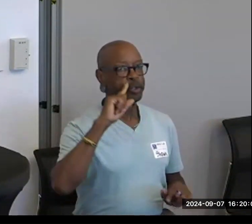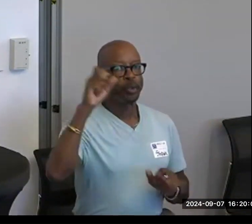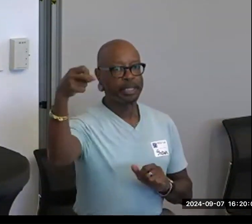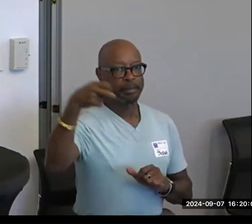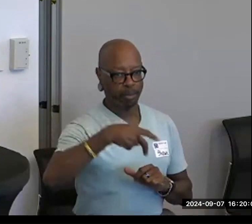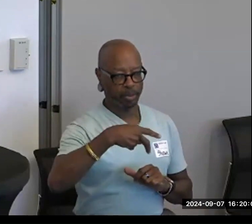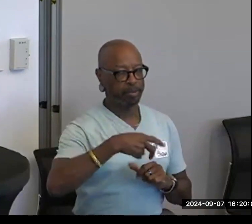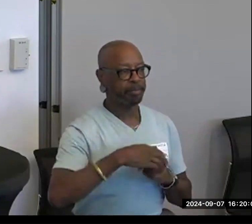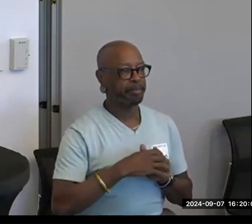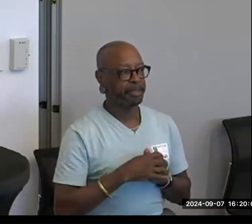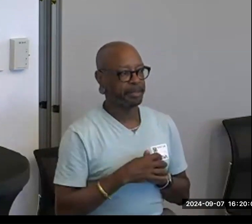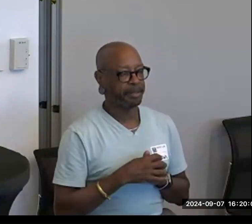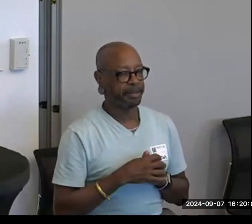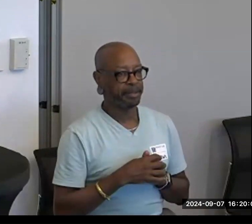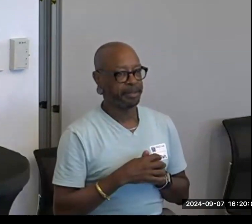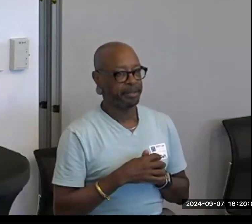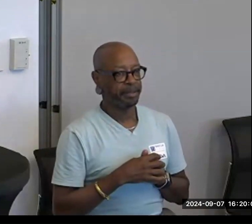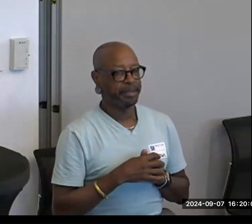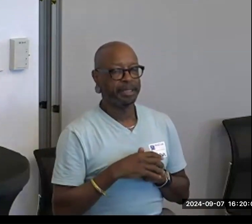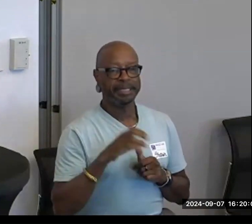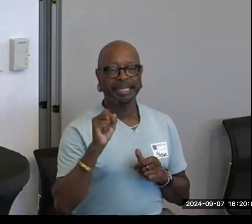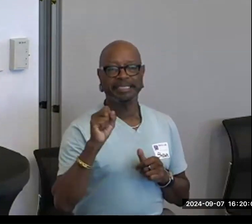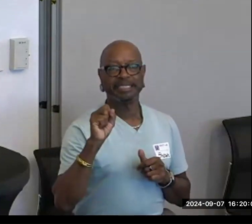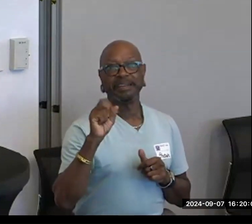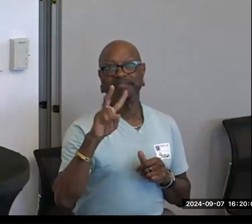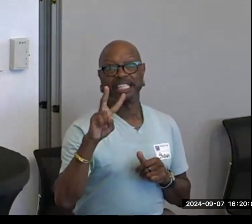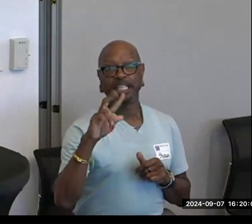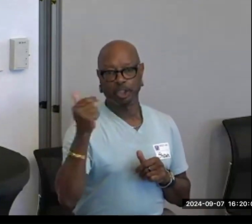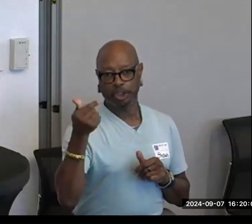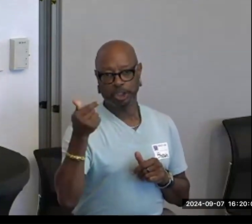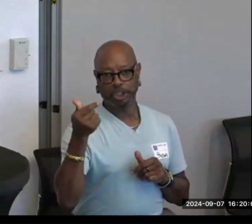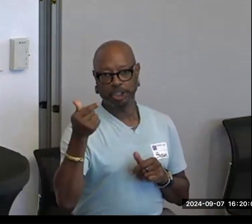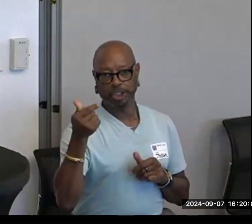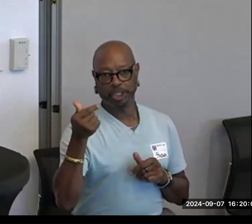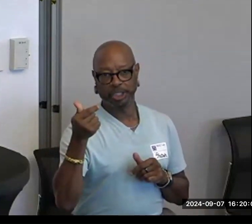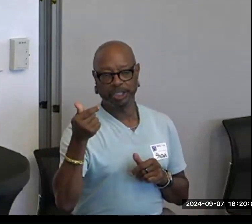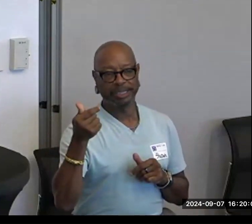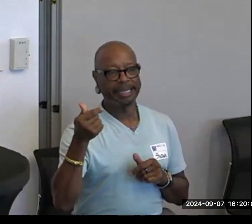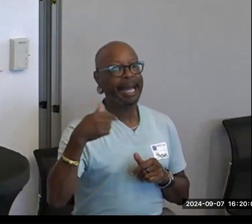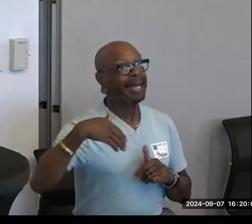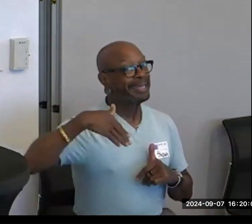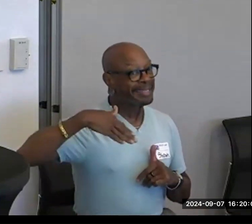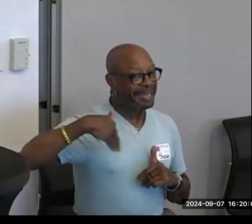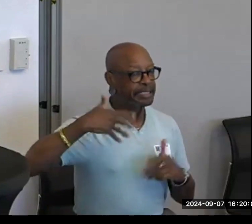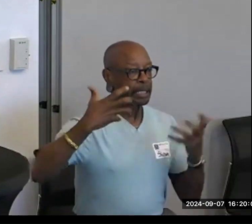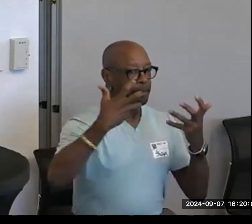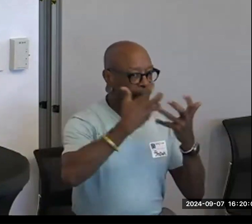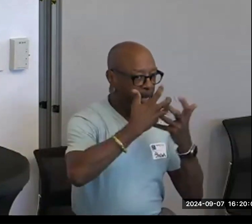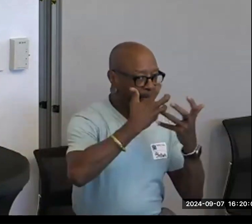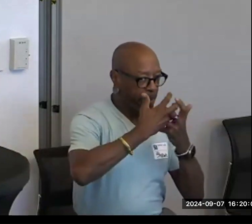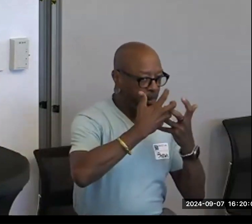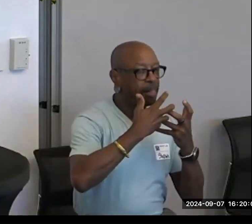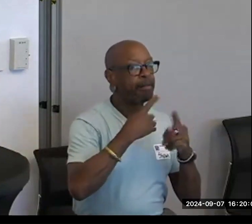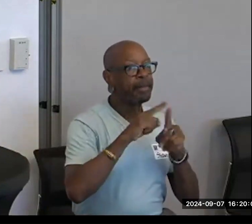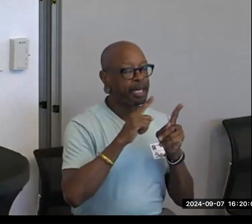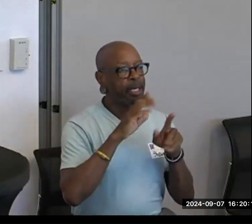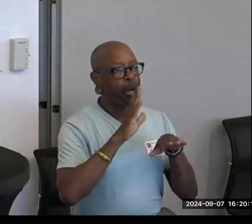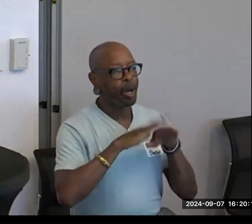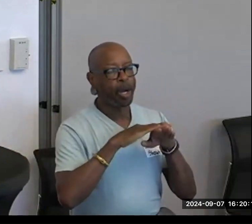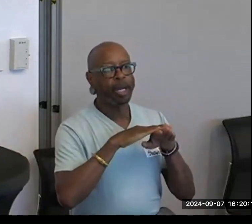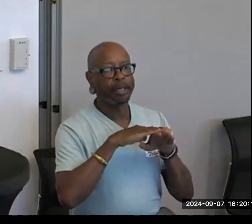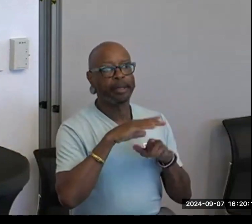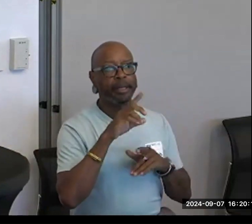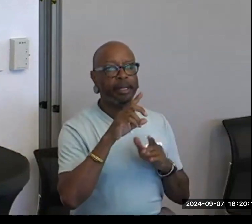those. The SVGs are not yet compatible, but this is on our drawing board,